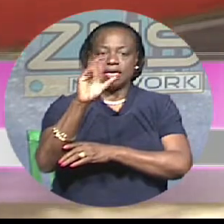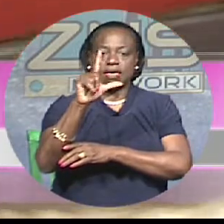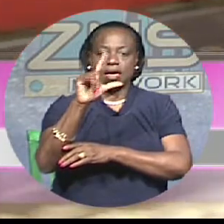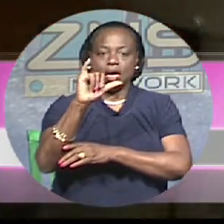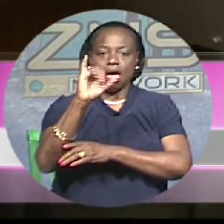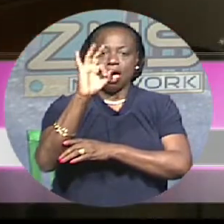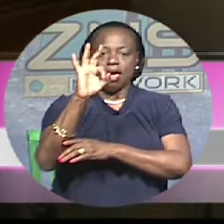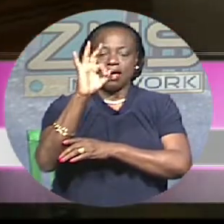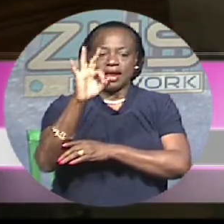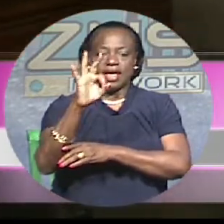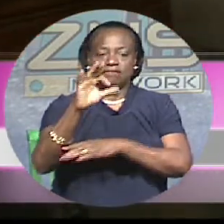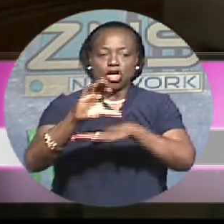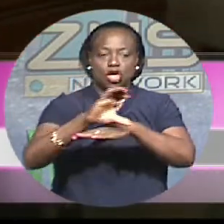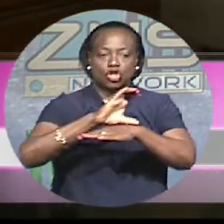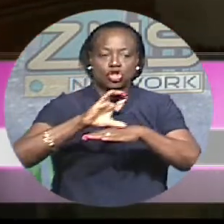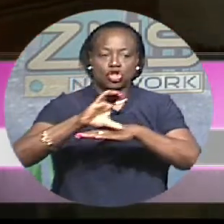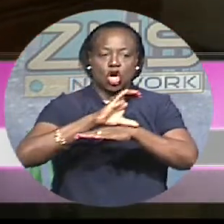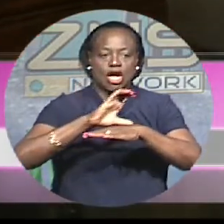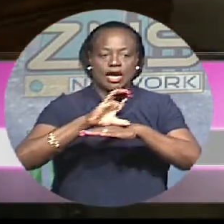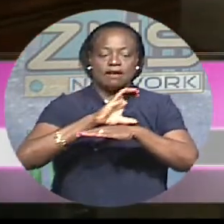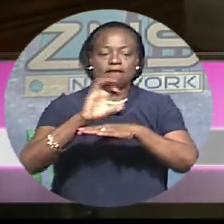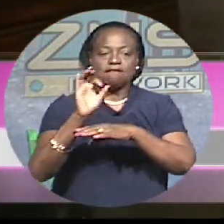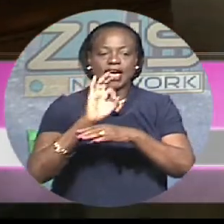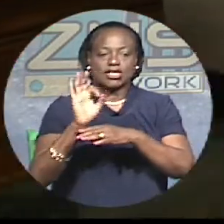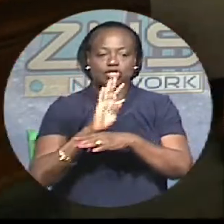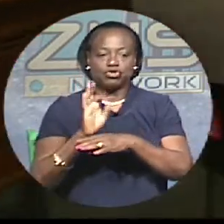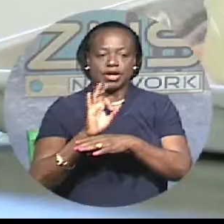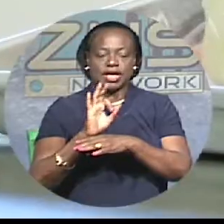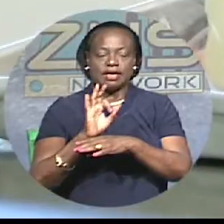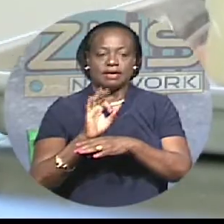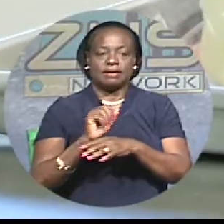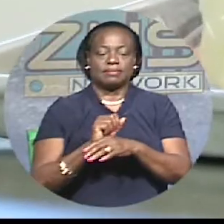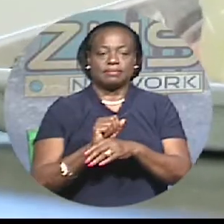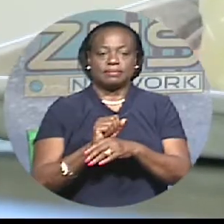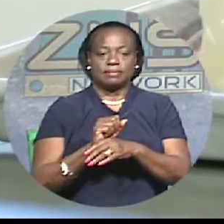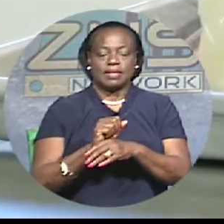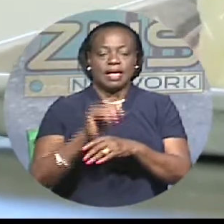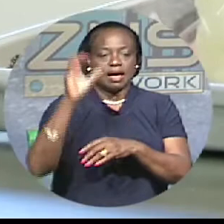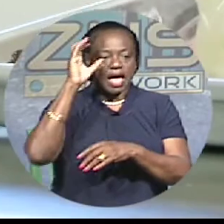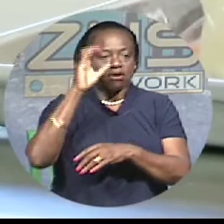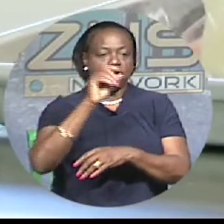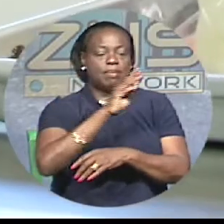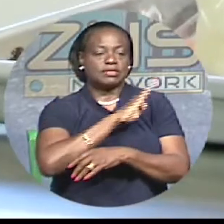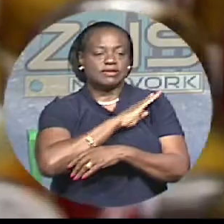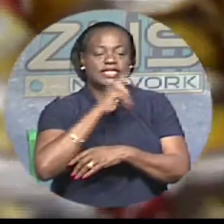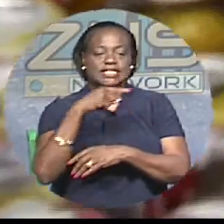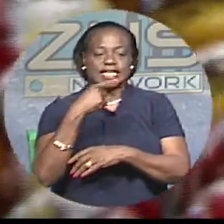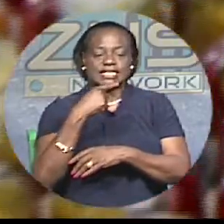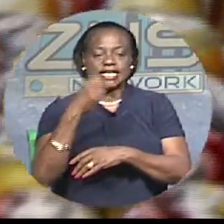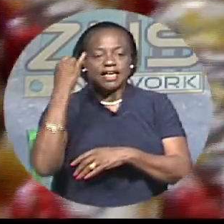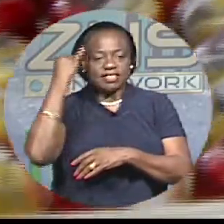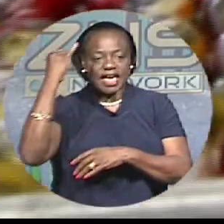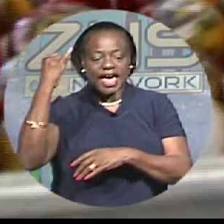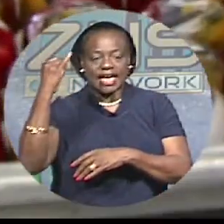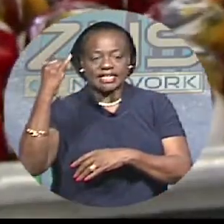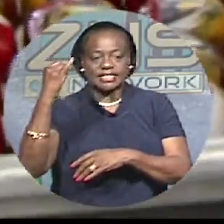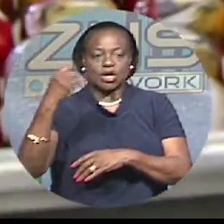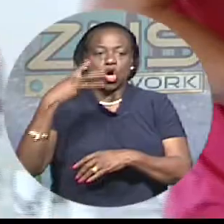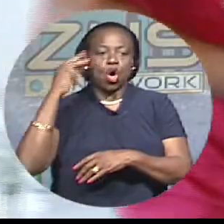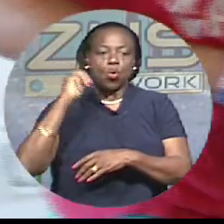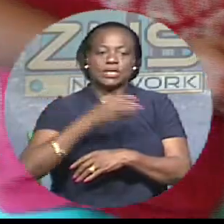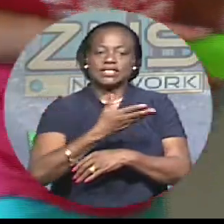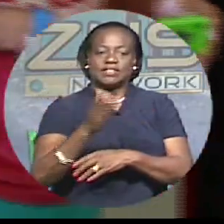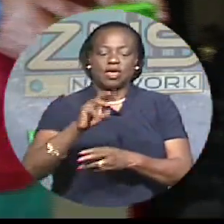of a heritage village. Grey Cliff's president Paolo Gazzaroli says the idea behind the chocolate factory was their way of